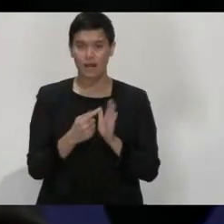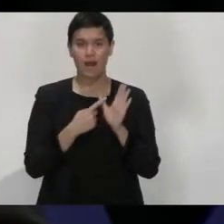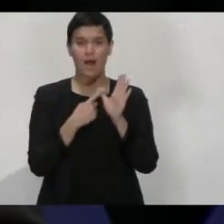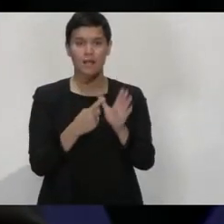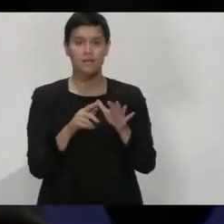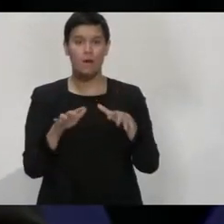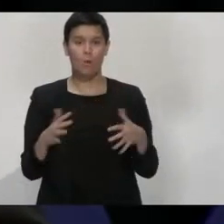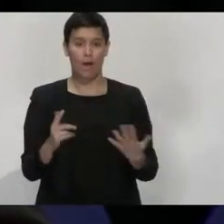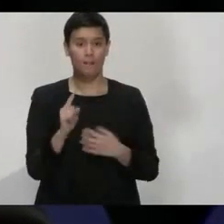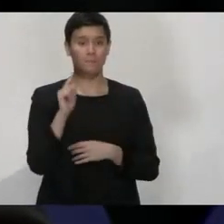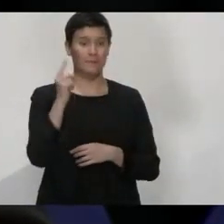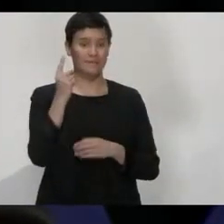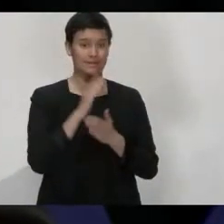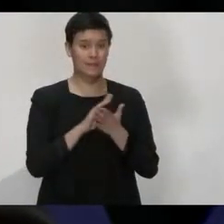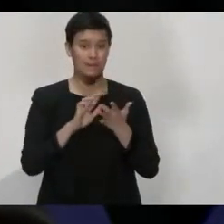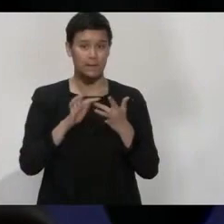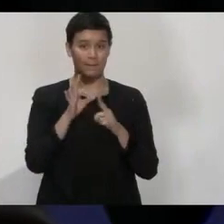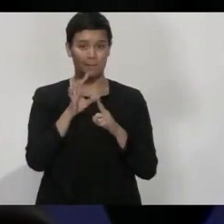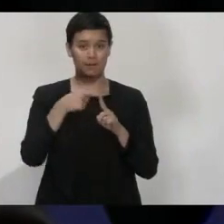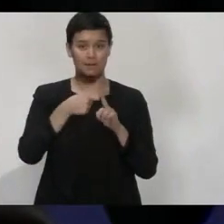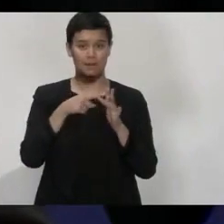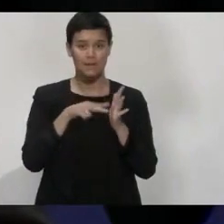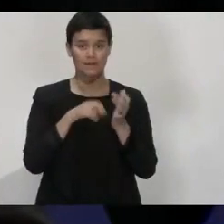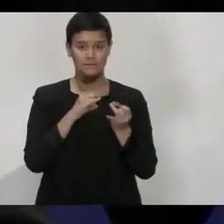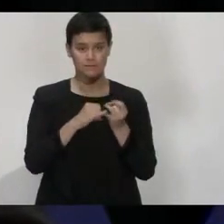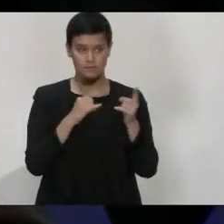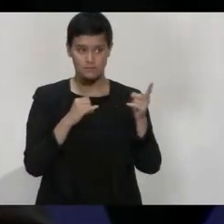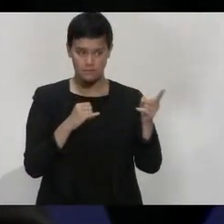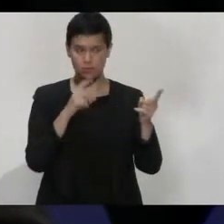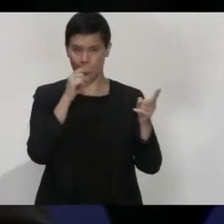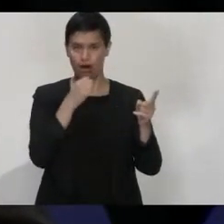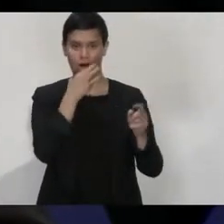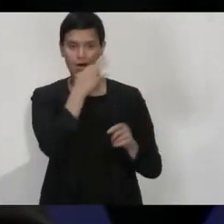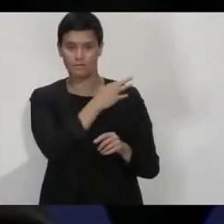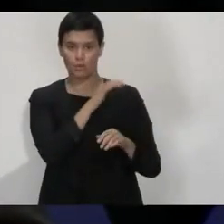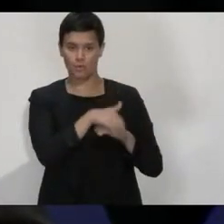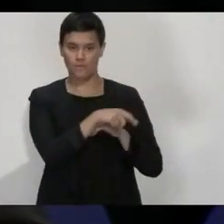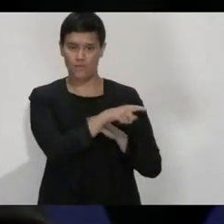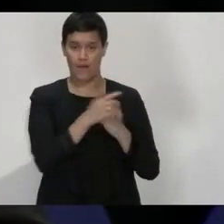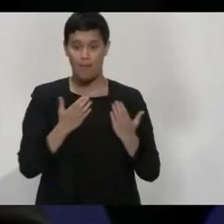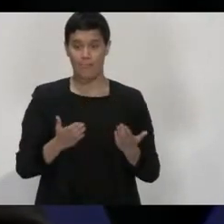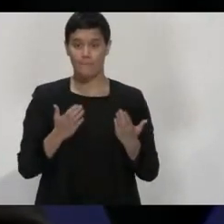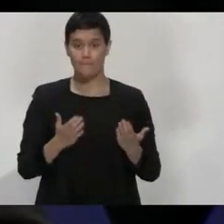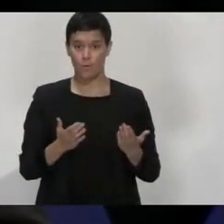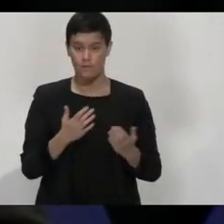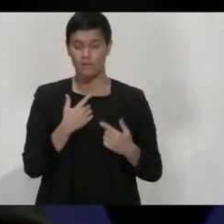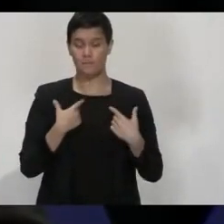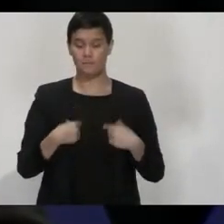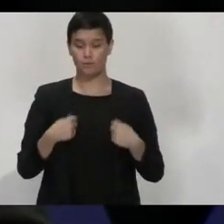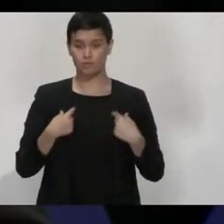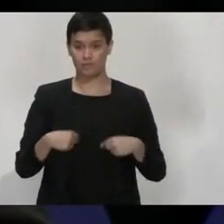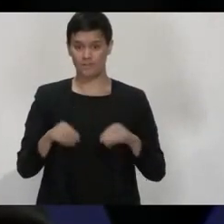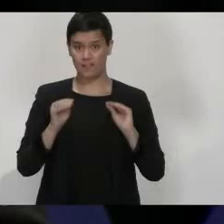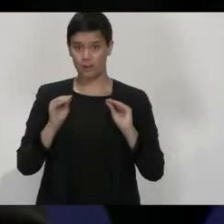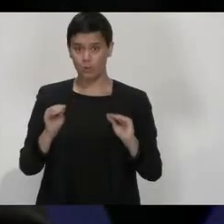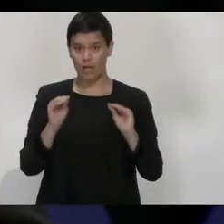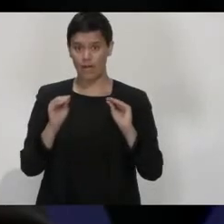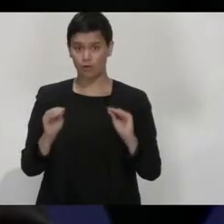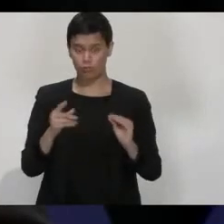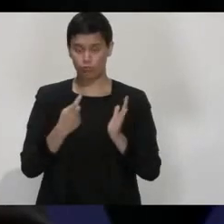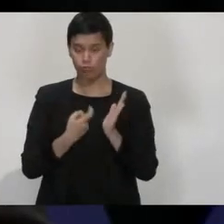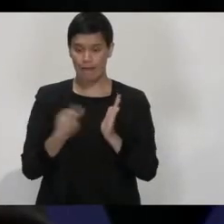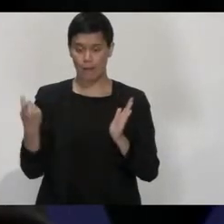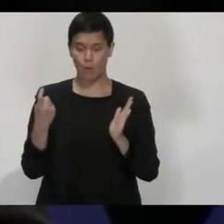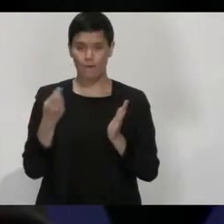what stage that is at. The money going into our schools is at record high levels. We have